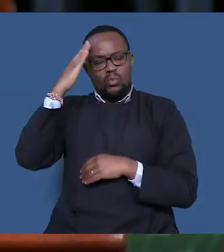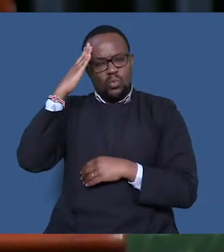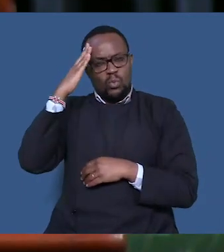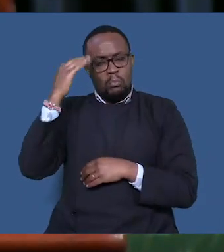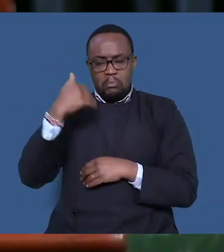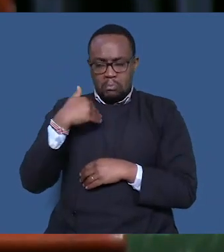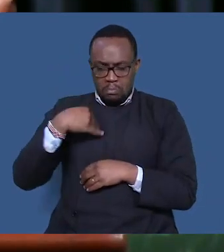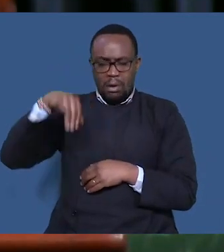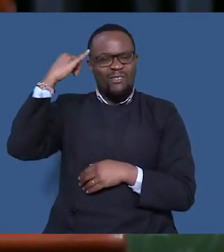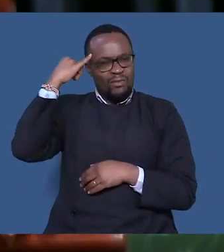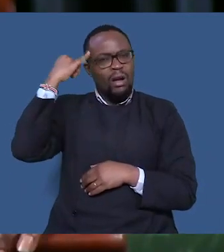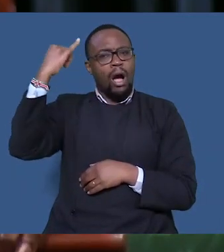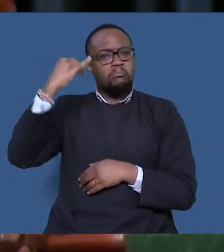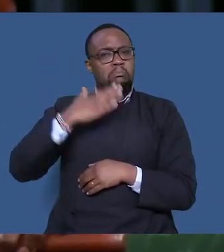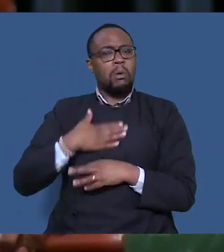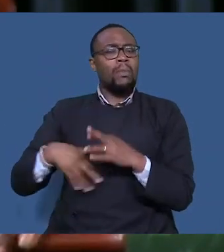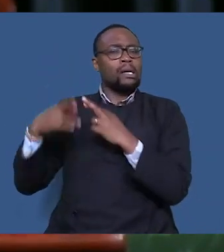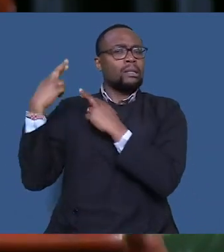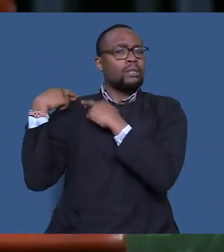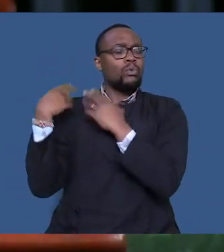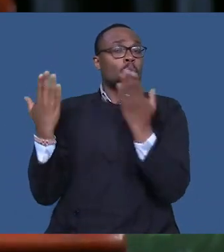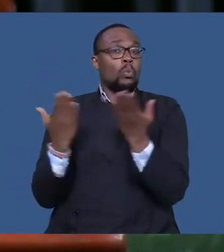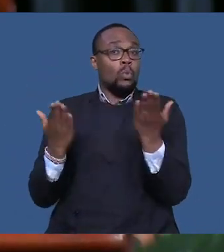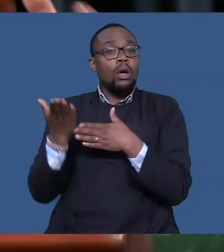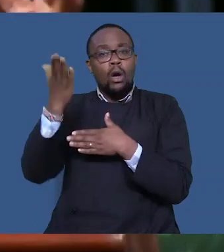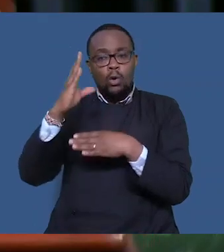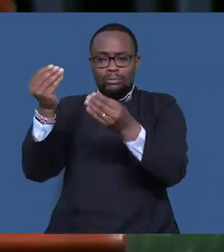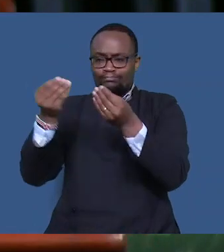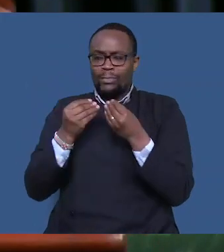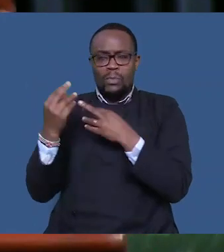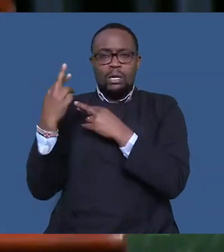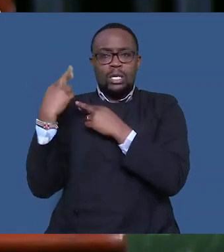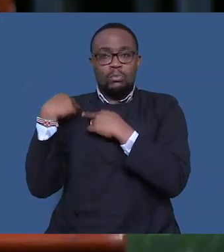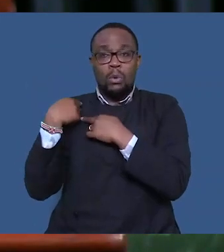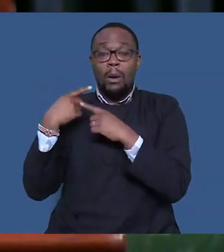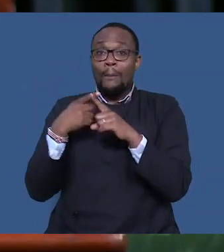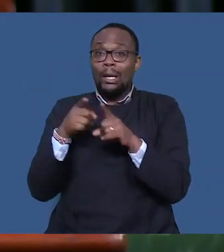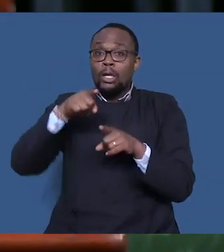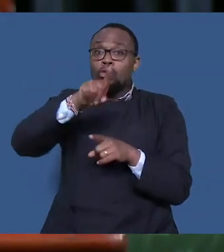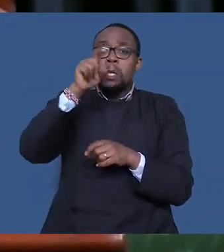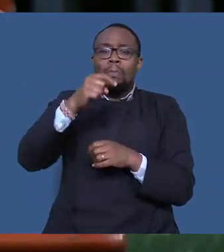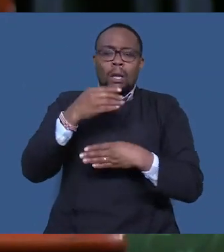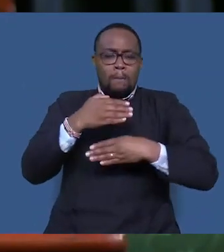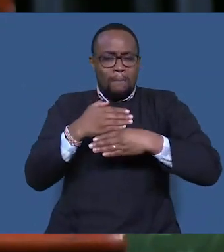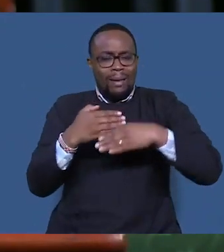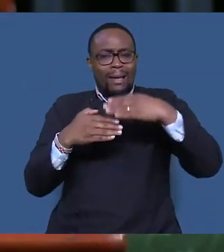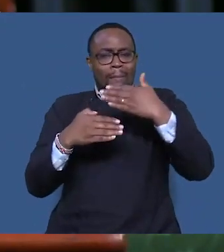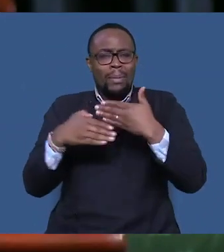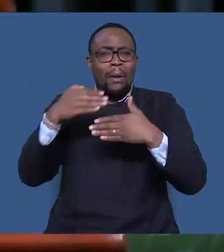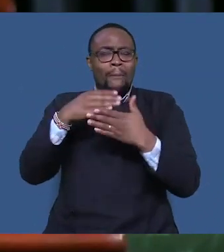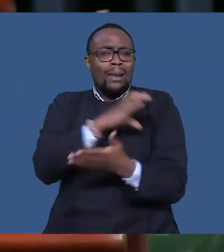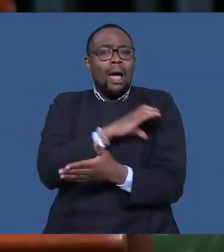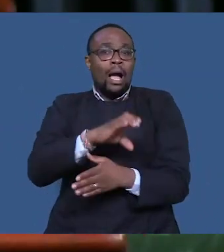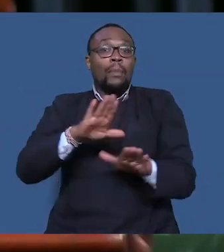have an idea that this is the responsibility that God is assigning you, but then you need to build your capacity by continually